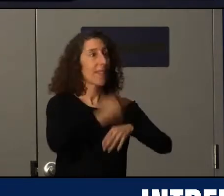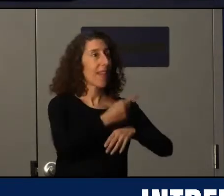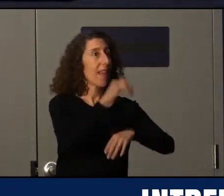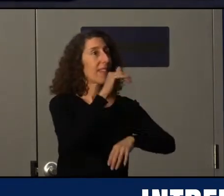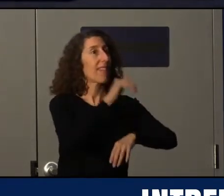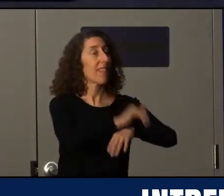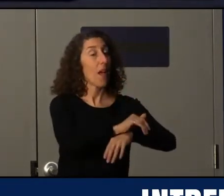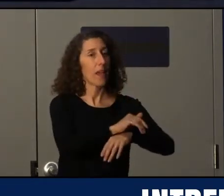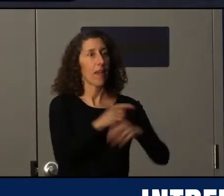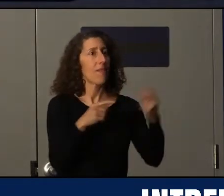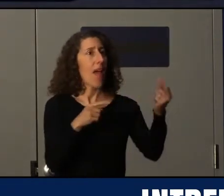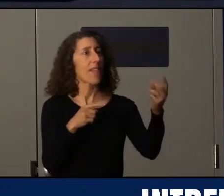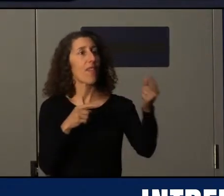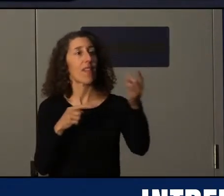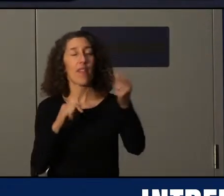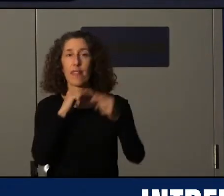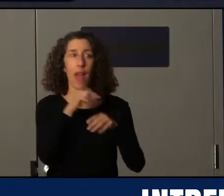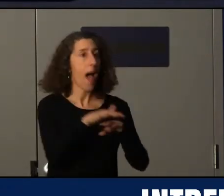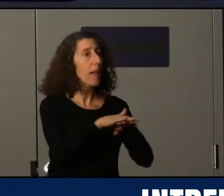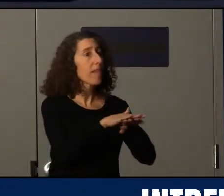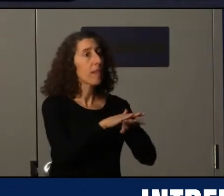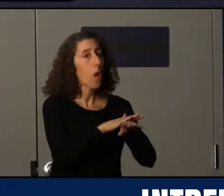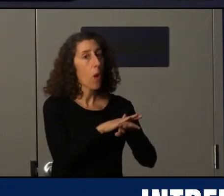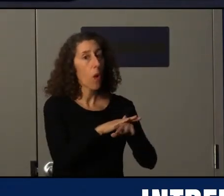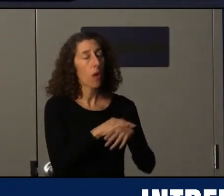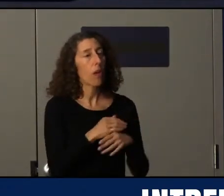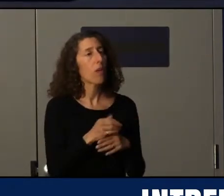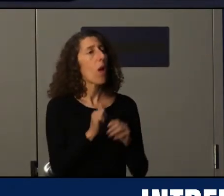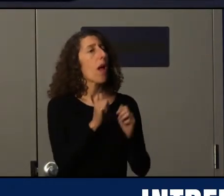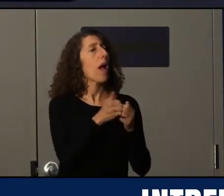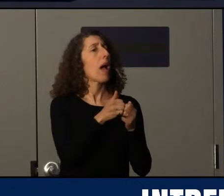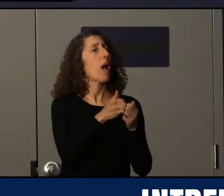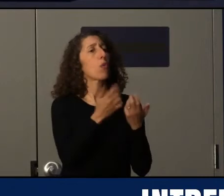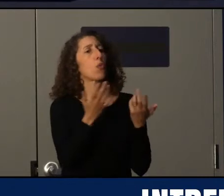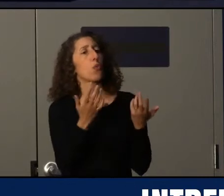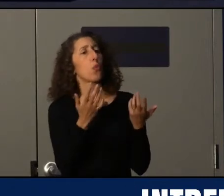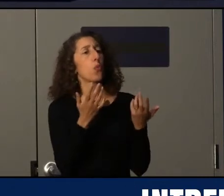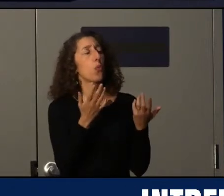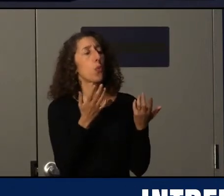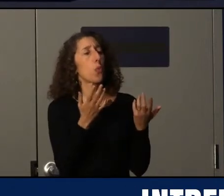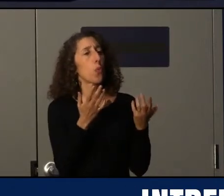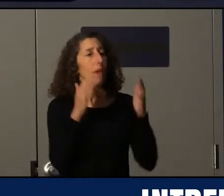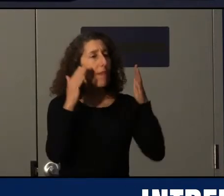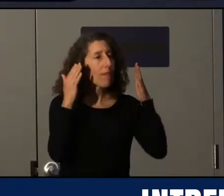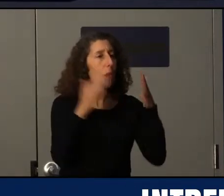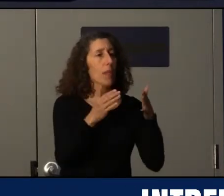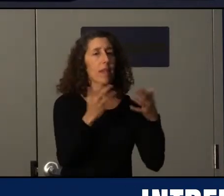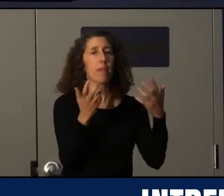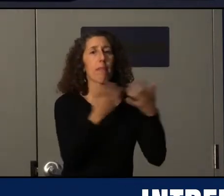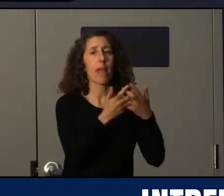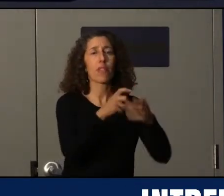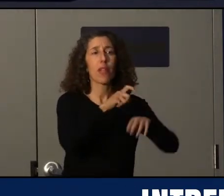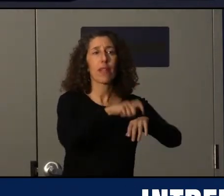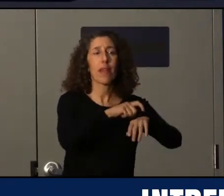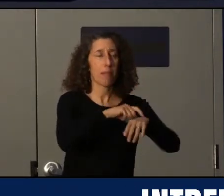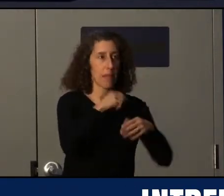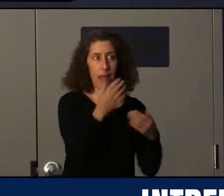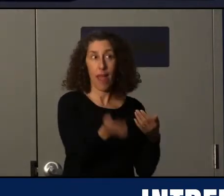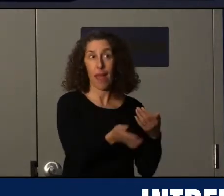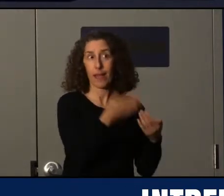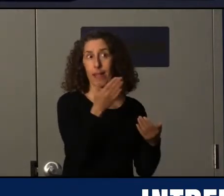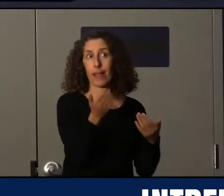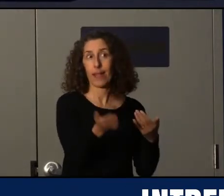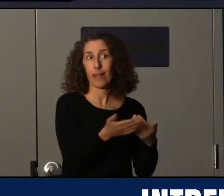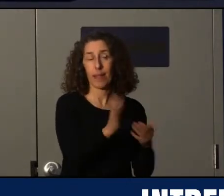But before I went to space, I actually had an idea of what I wanted to paint in space. And so I have my